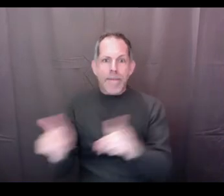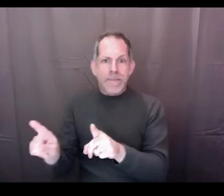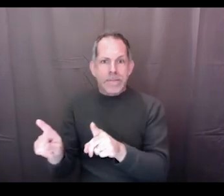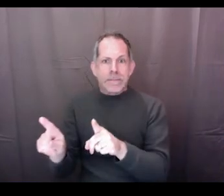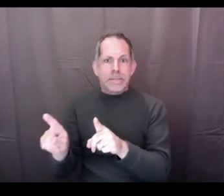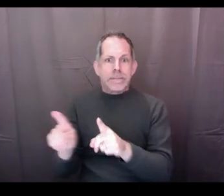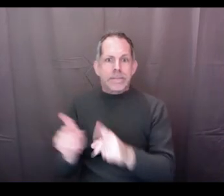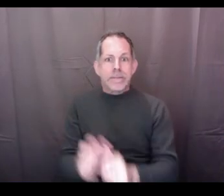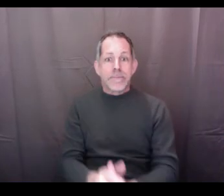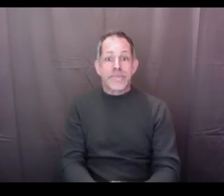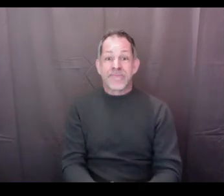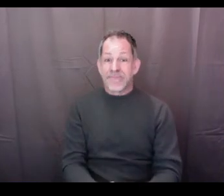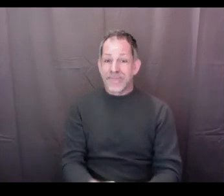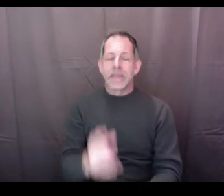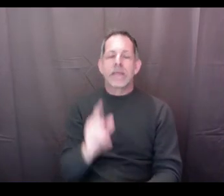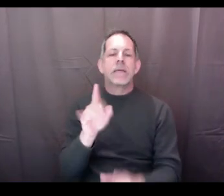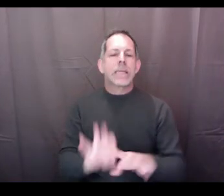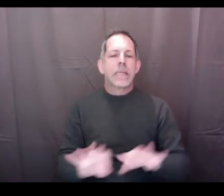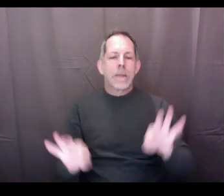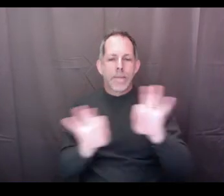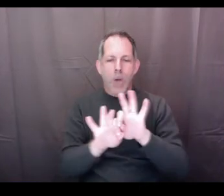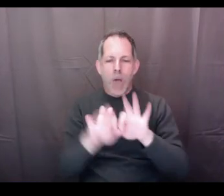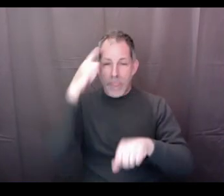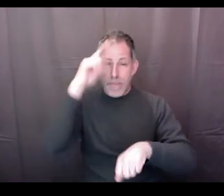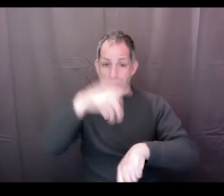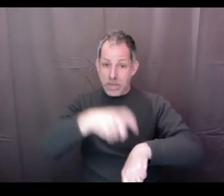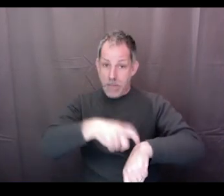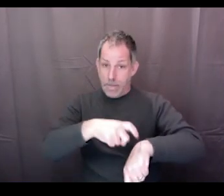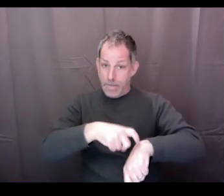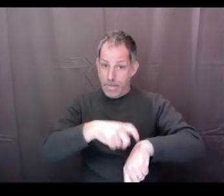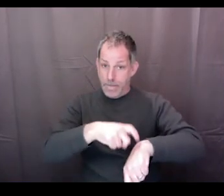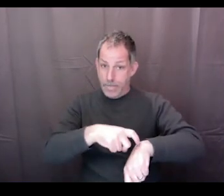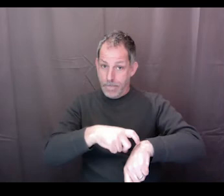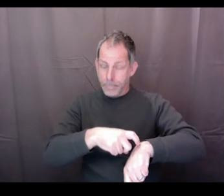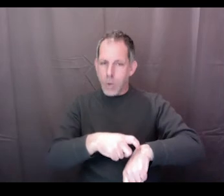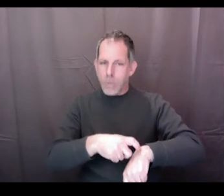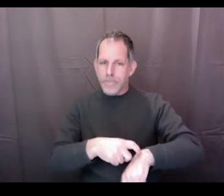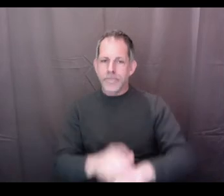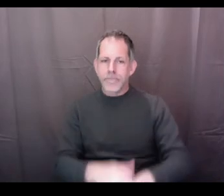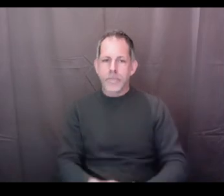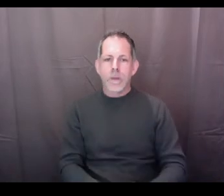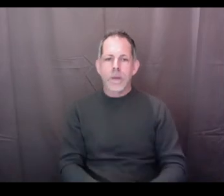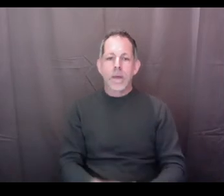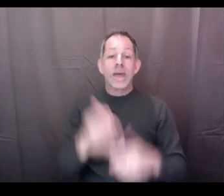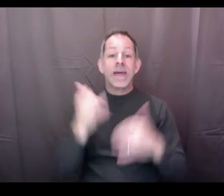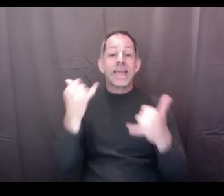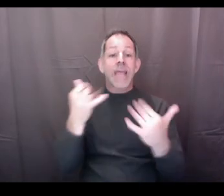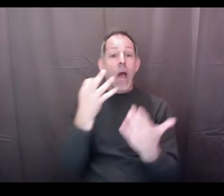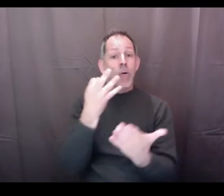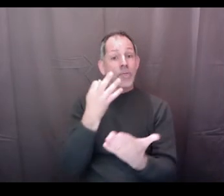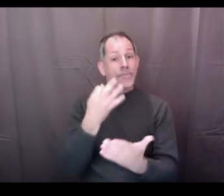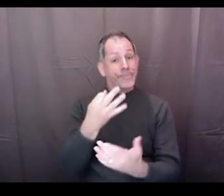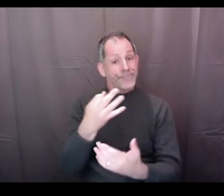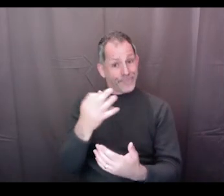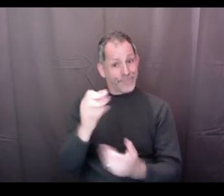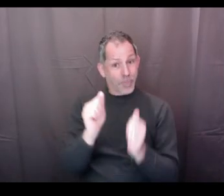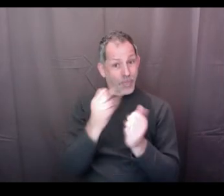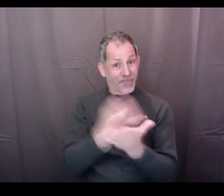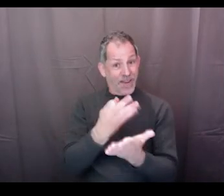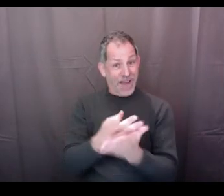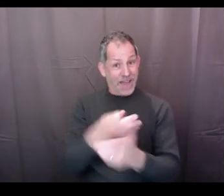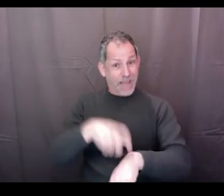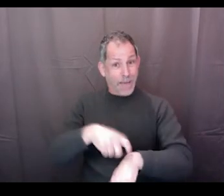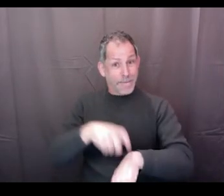be, to limit that to a reasonable amount. Make sure to get the facts, from the CDC,